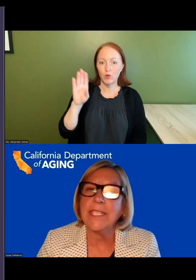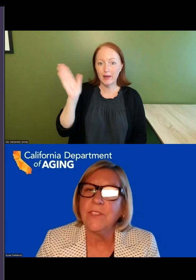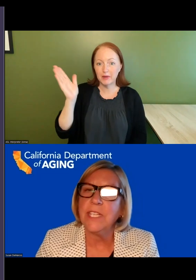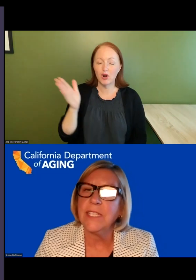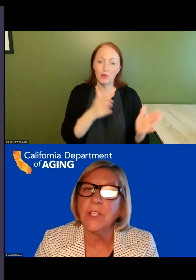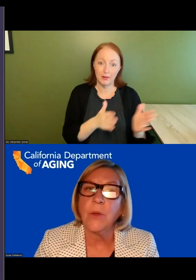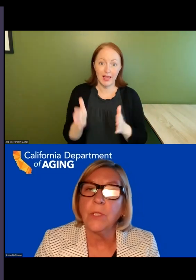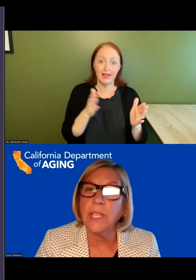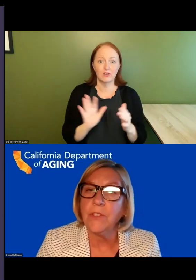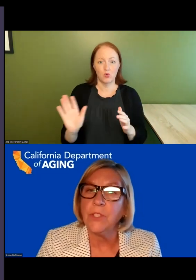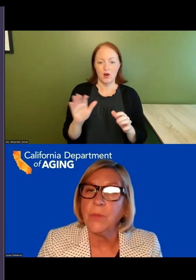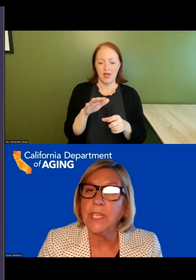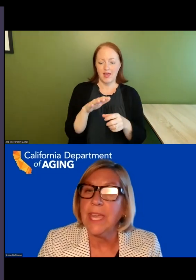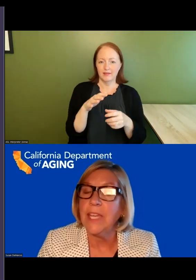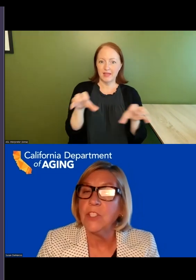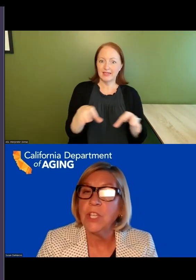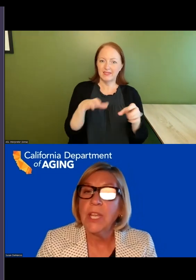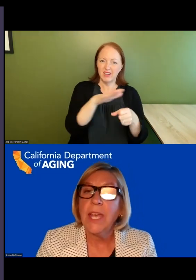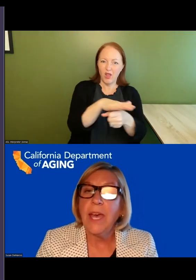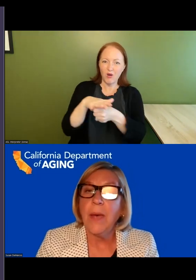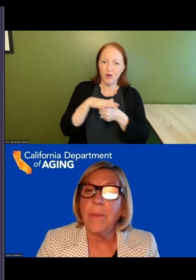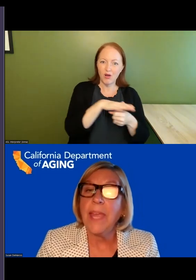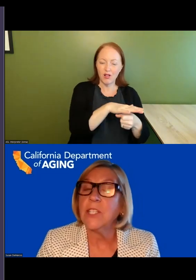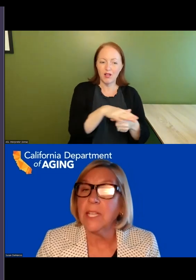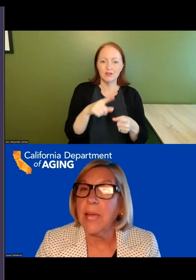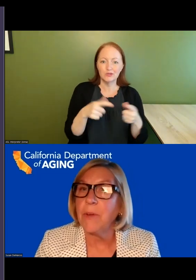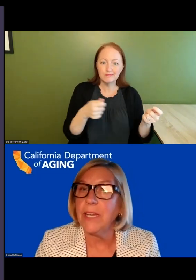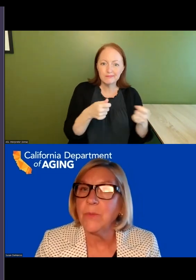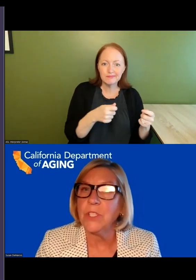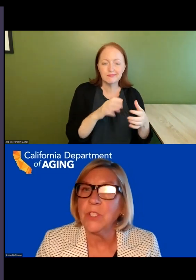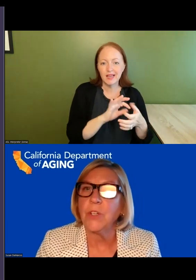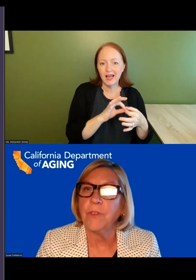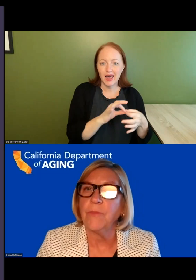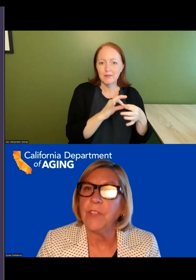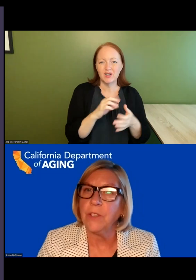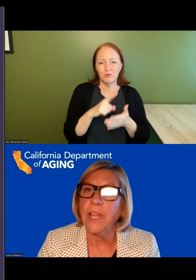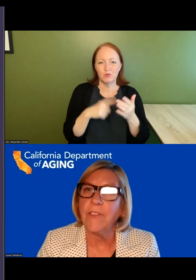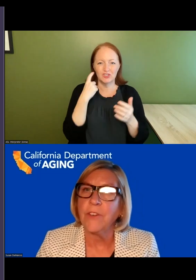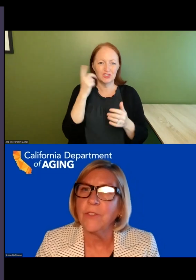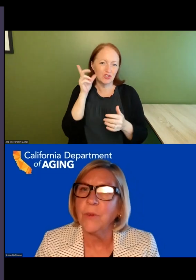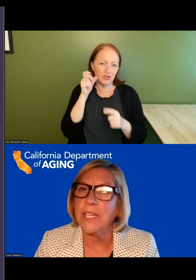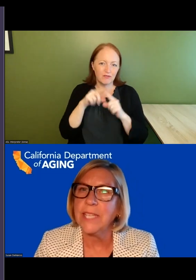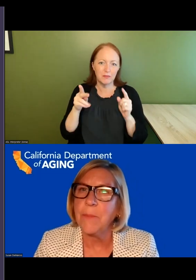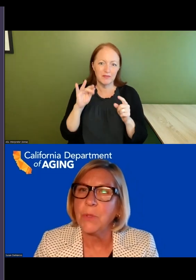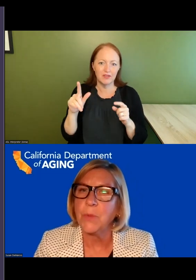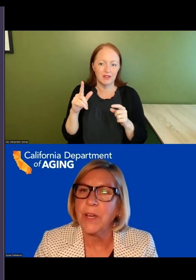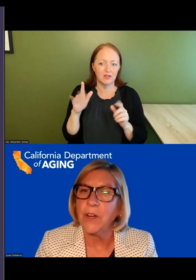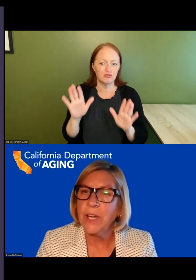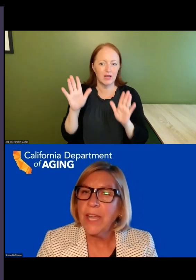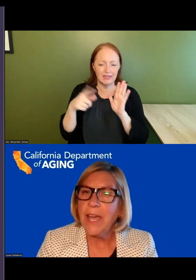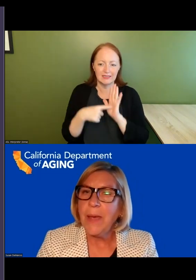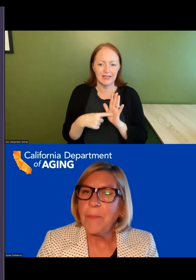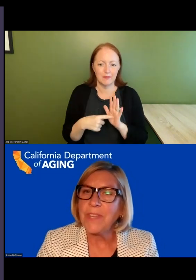planning activities at the local level to engage and to collaborate, as we just heard from Phil. I've heard great examples